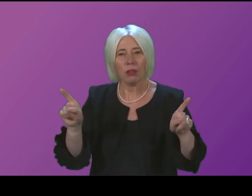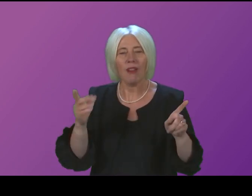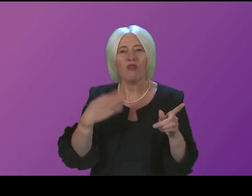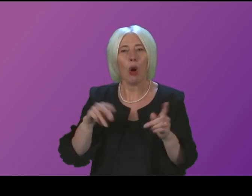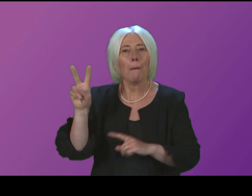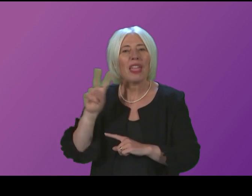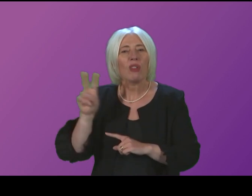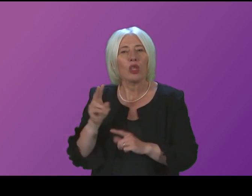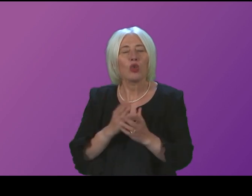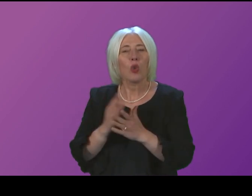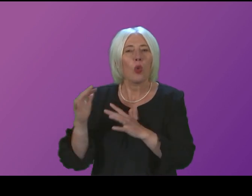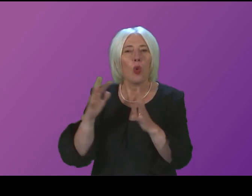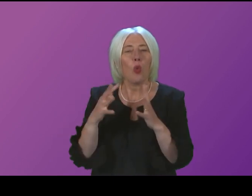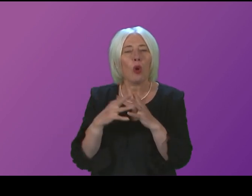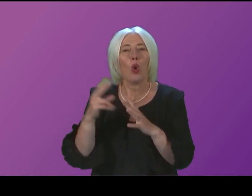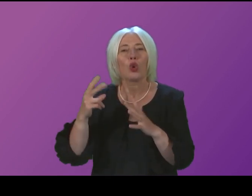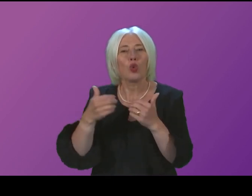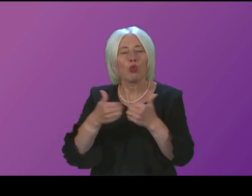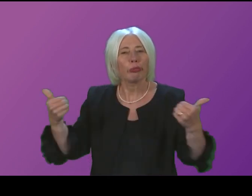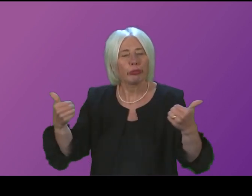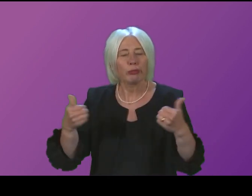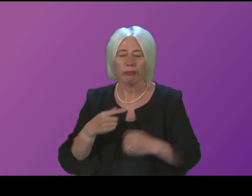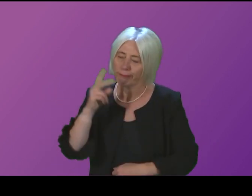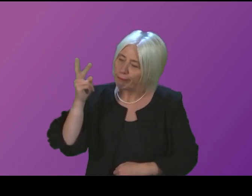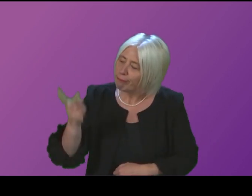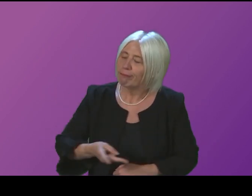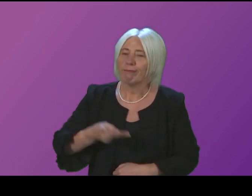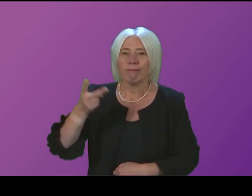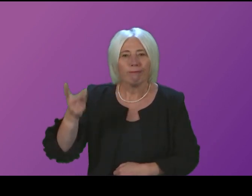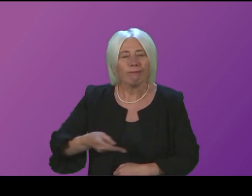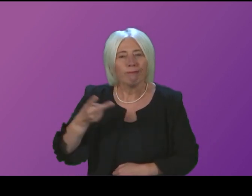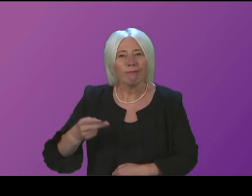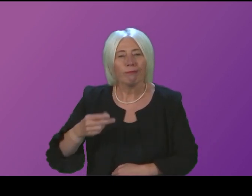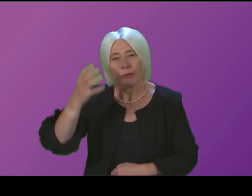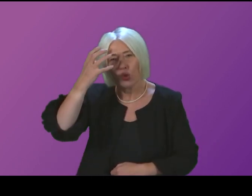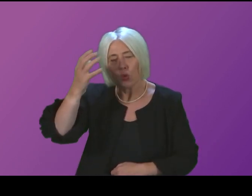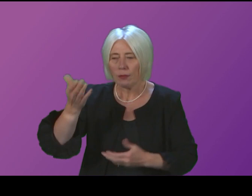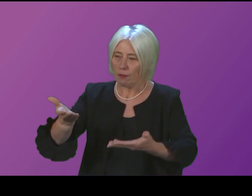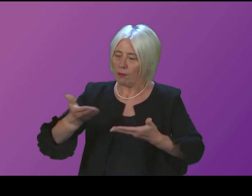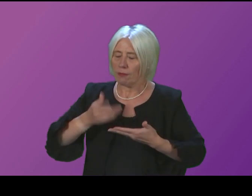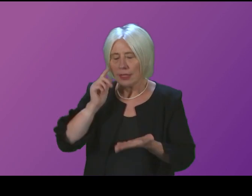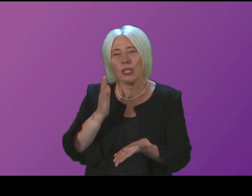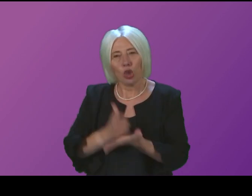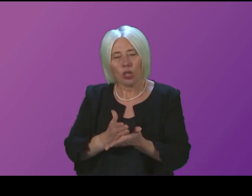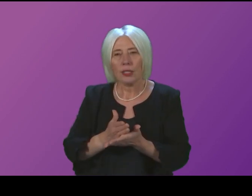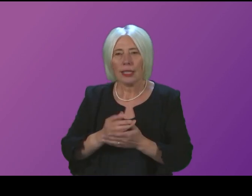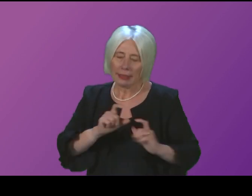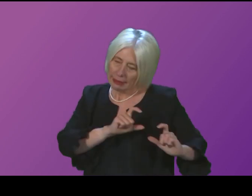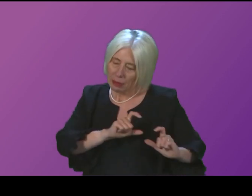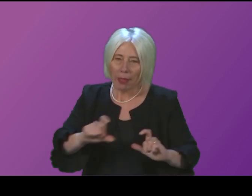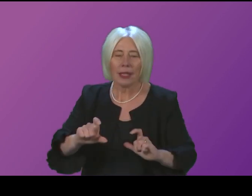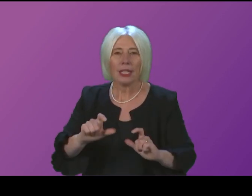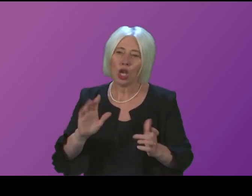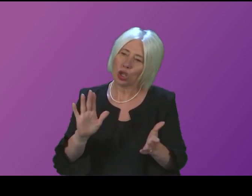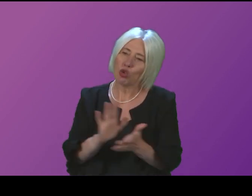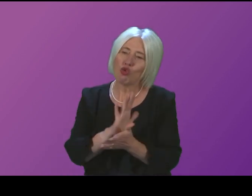Blitz? Time and time again, Her Majesty gave us certainty, stability, joy and happiness